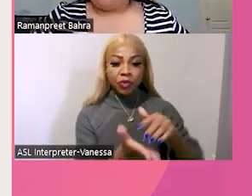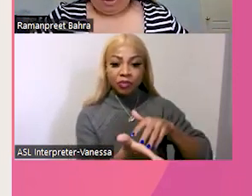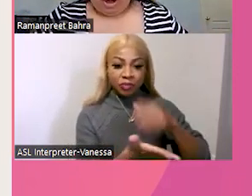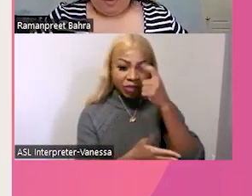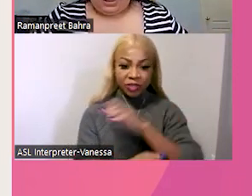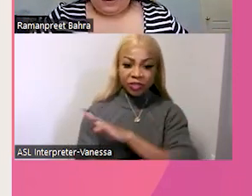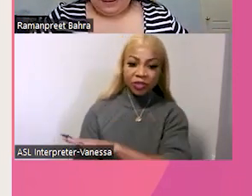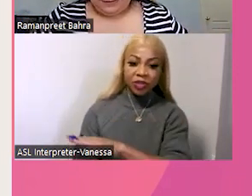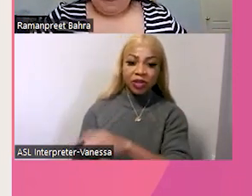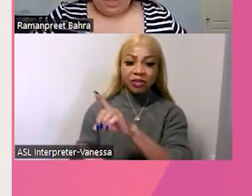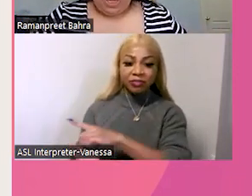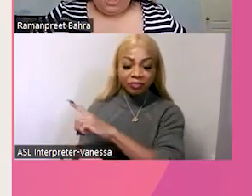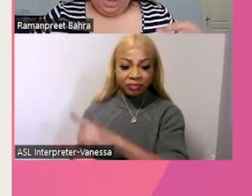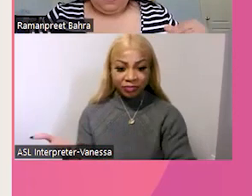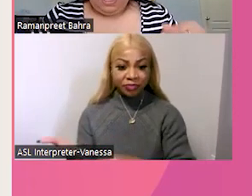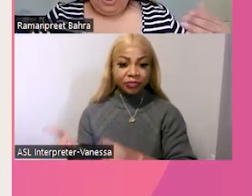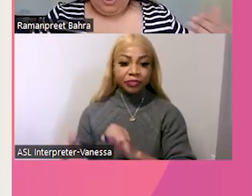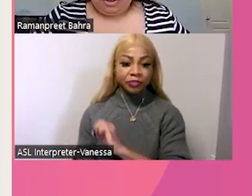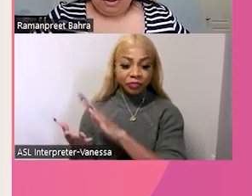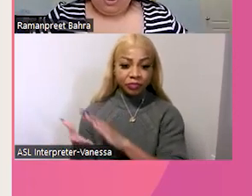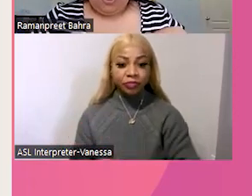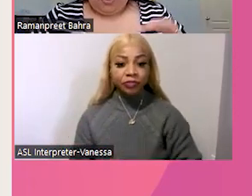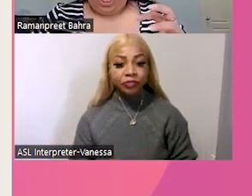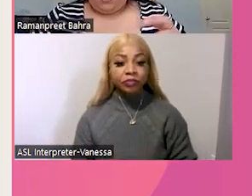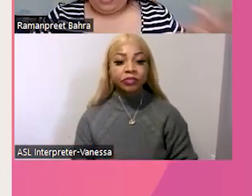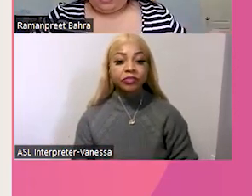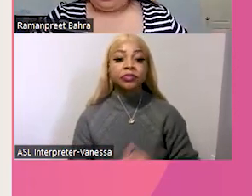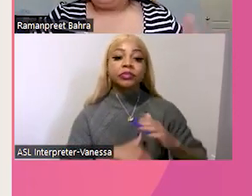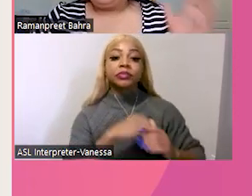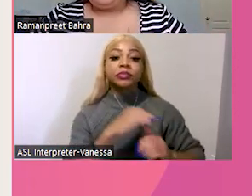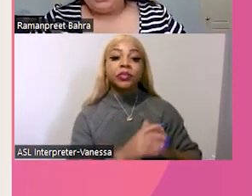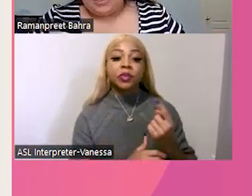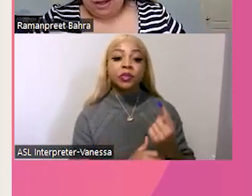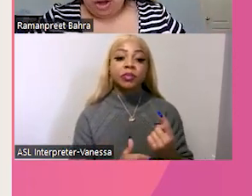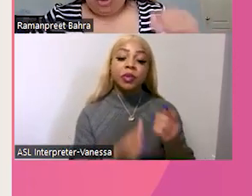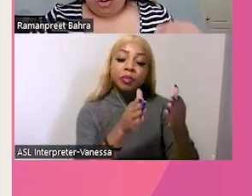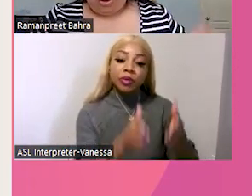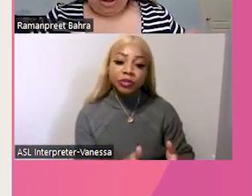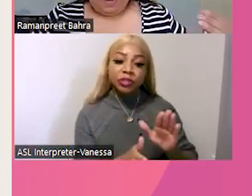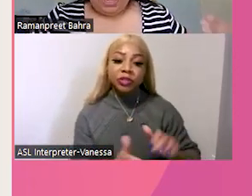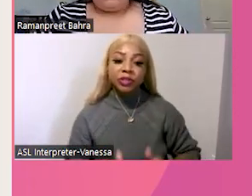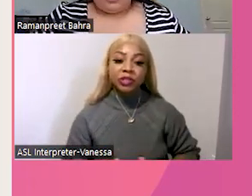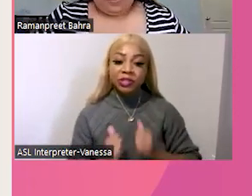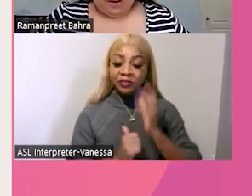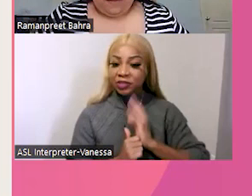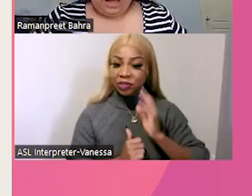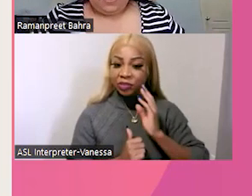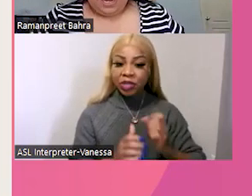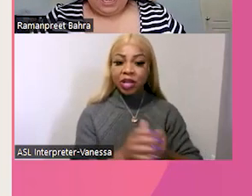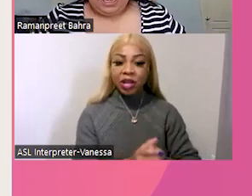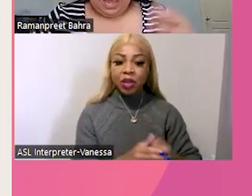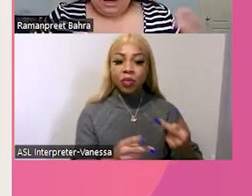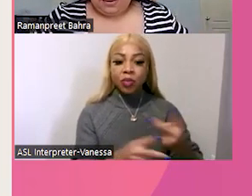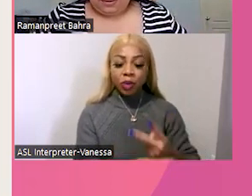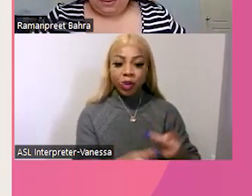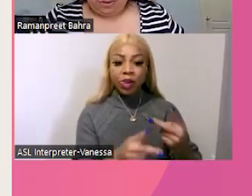the discriminatory practices. As the intersections of one's lived experience increase, so do the barriers of violence and